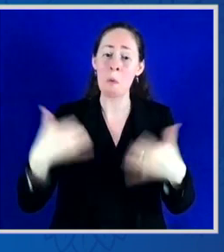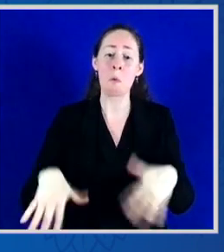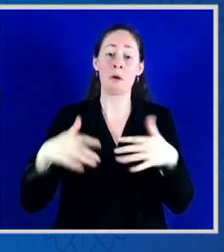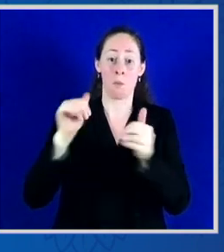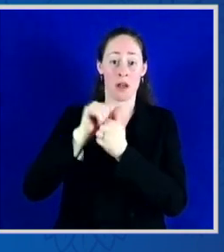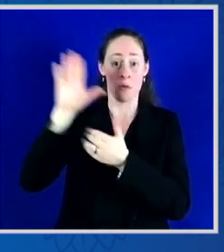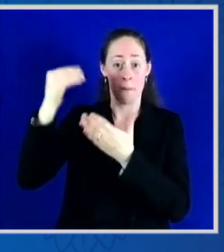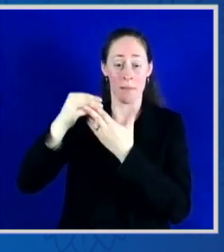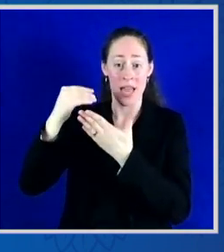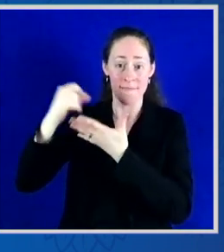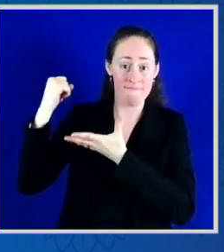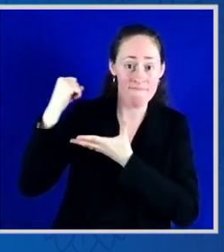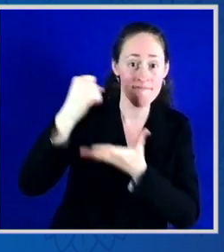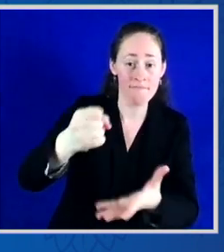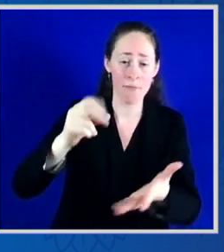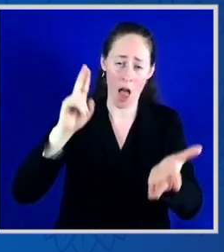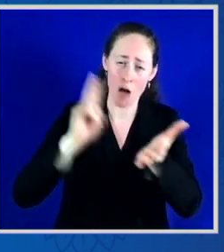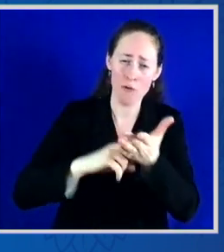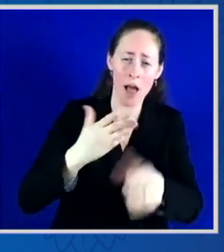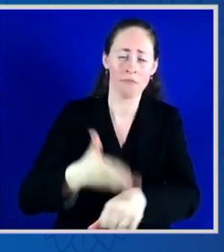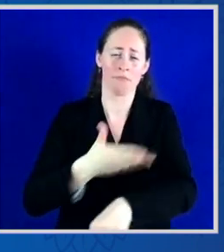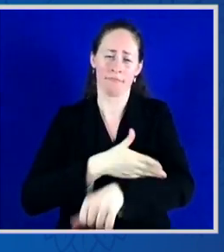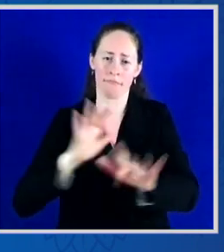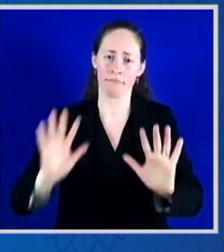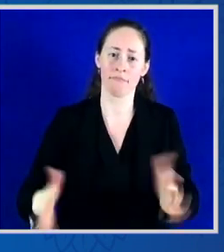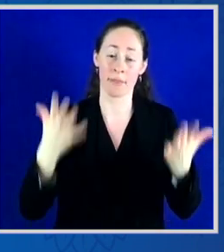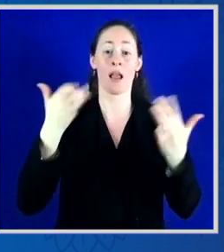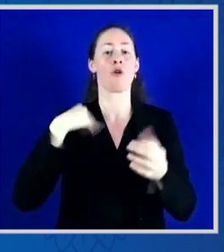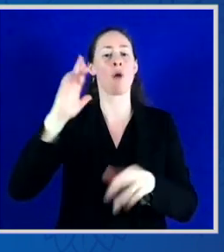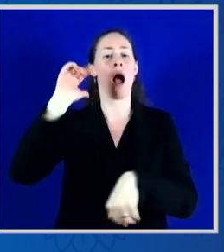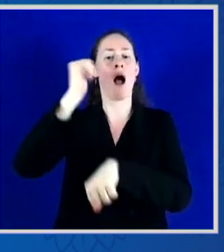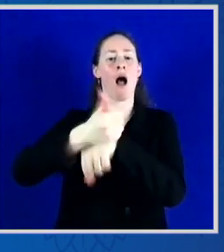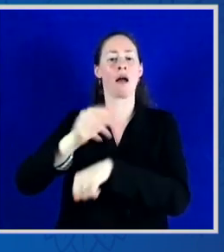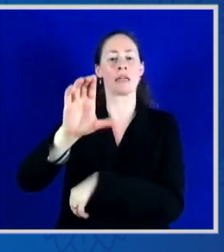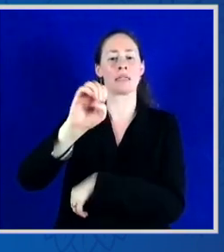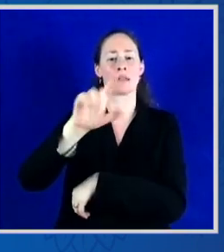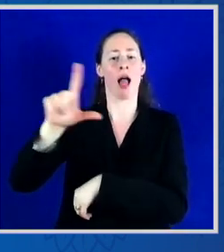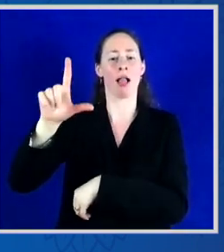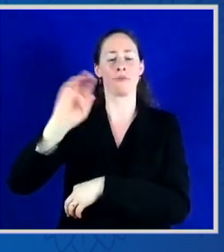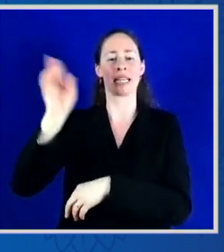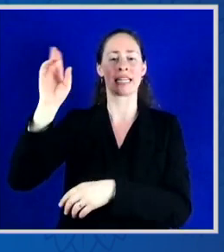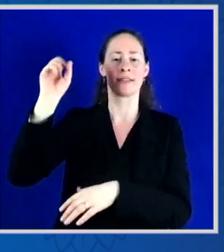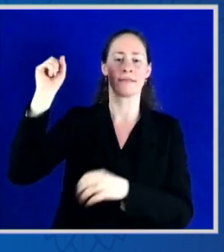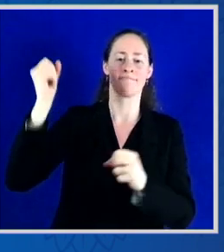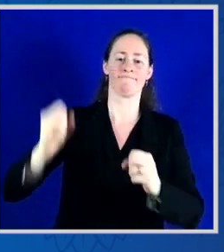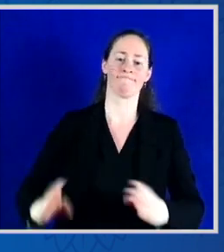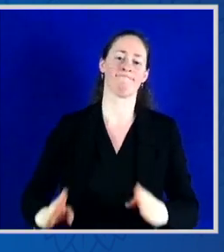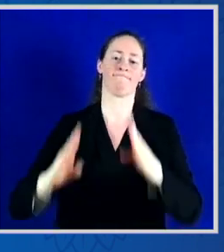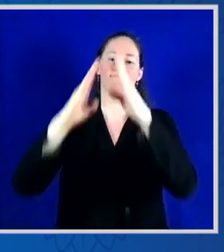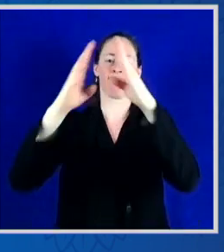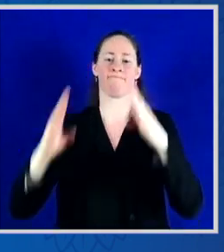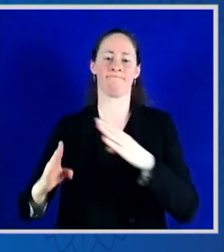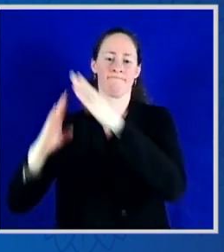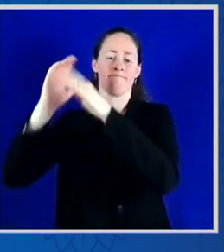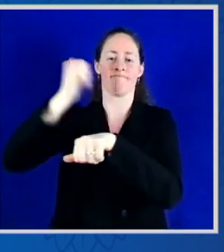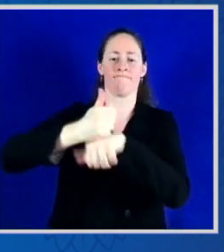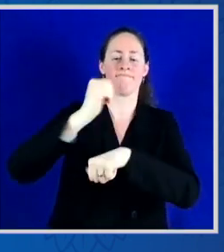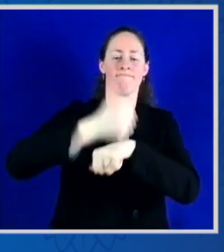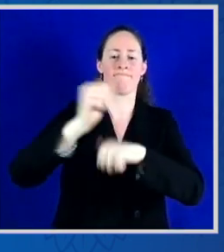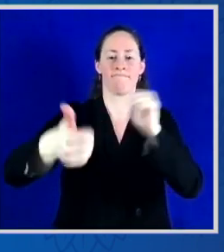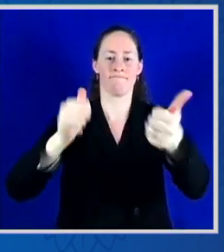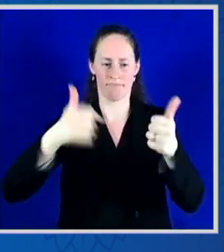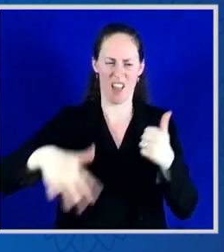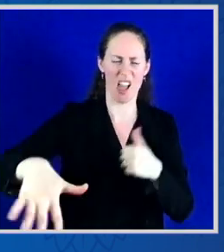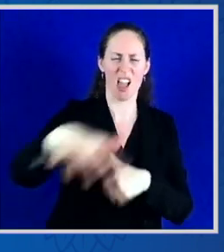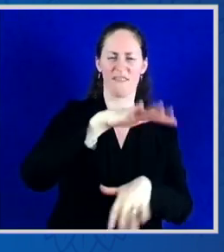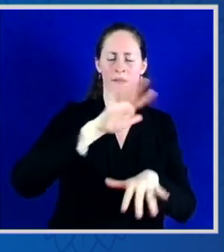cell tower here on the reservations, the first cell tower built by the first responders on native lands. We've run fiber